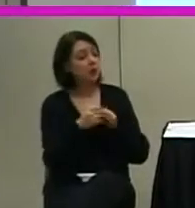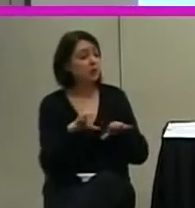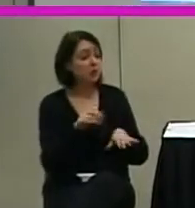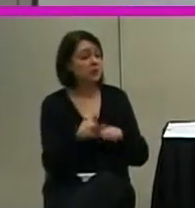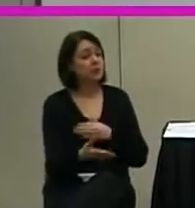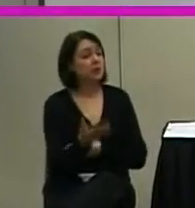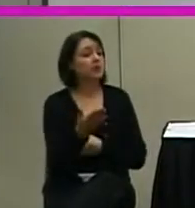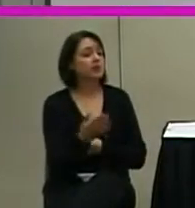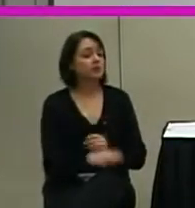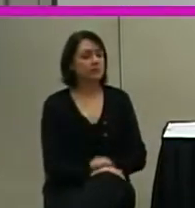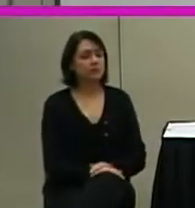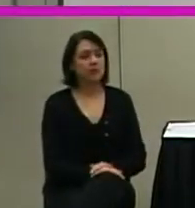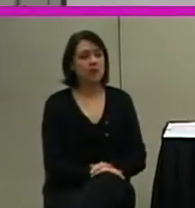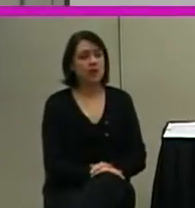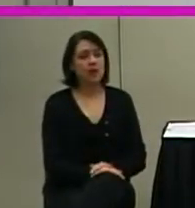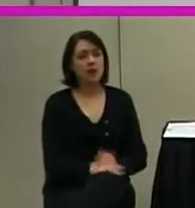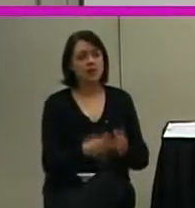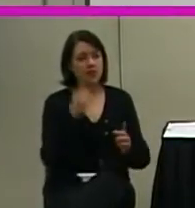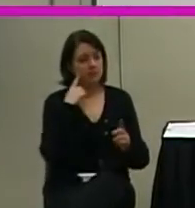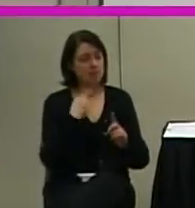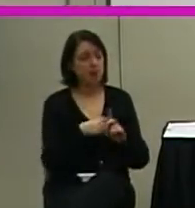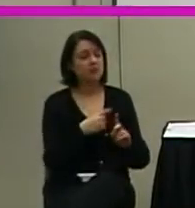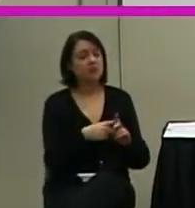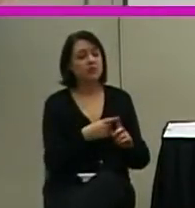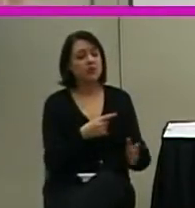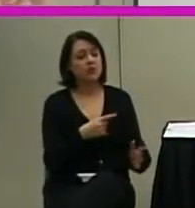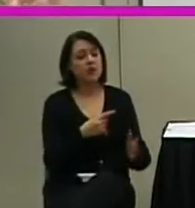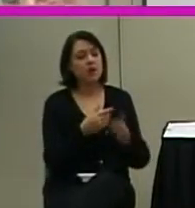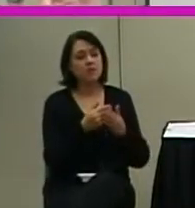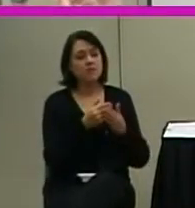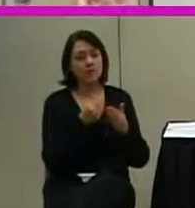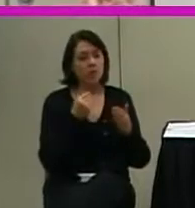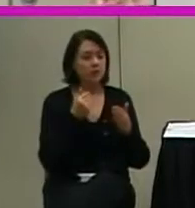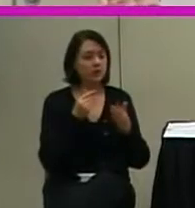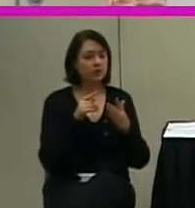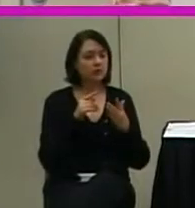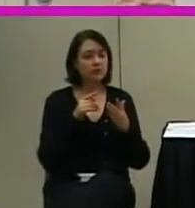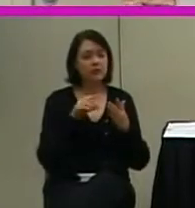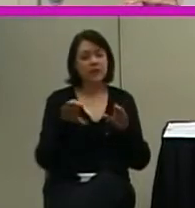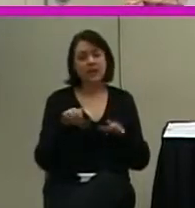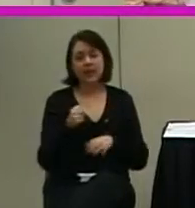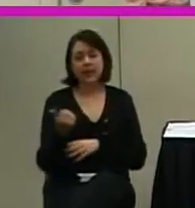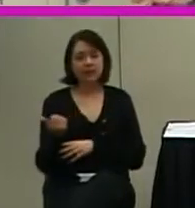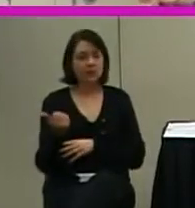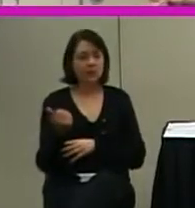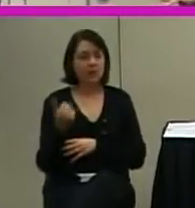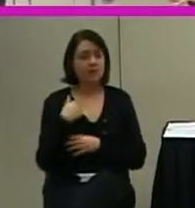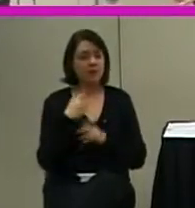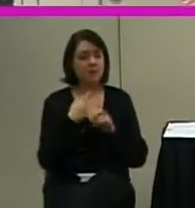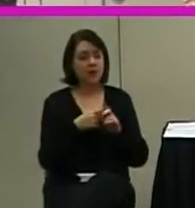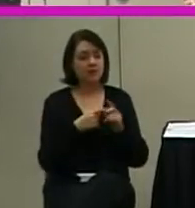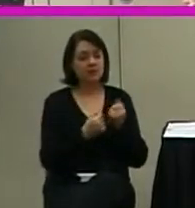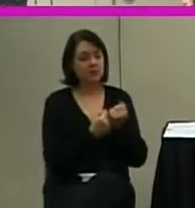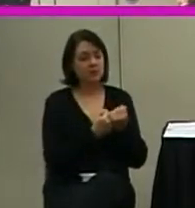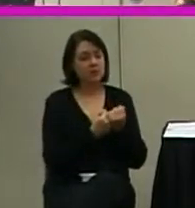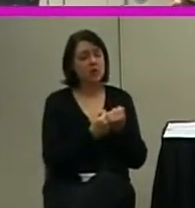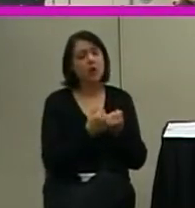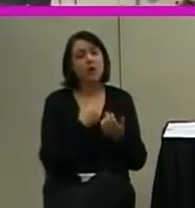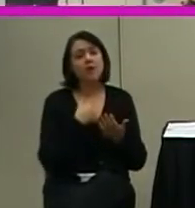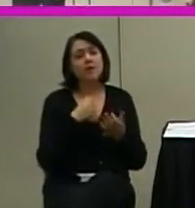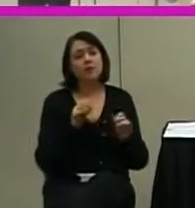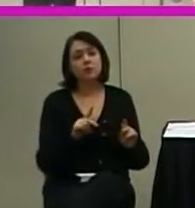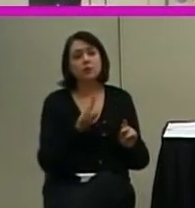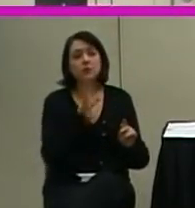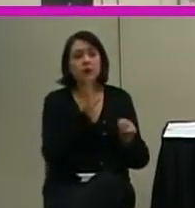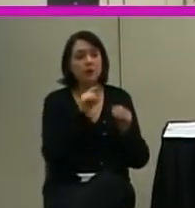this morning? And be positive. Before you go do anything else, you have a positive. You have a chance to